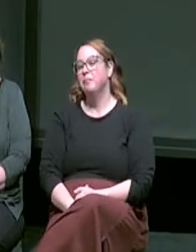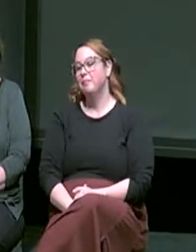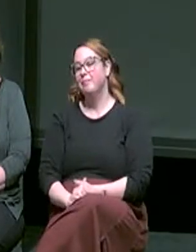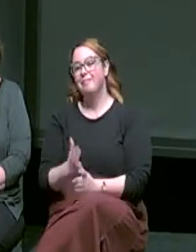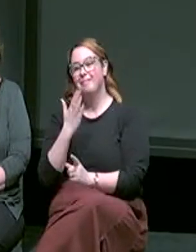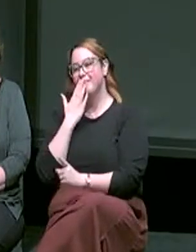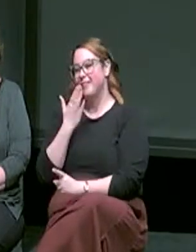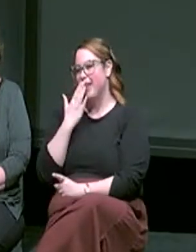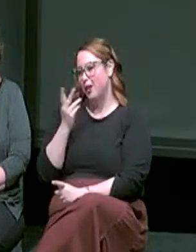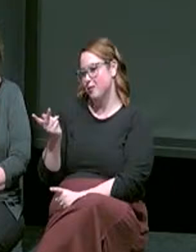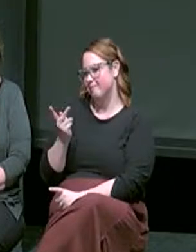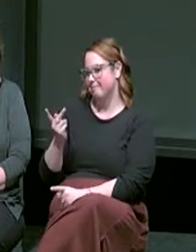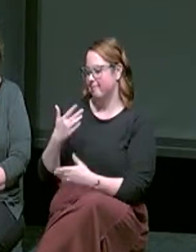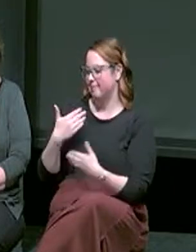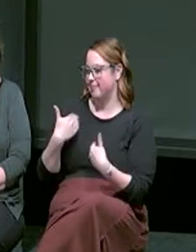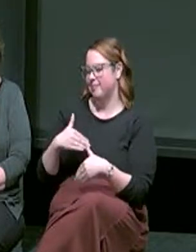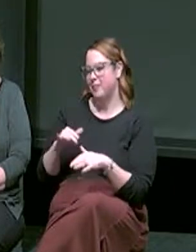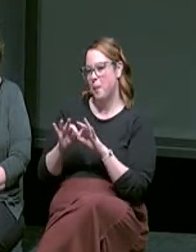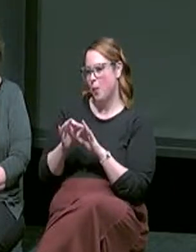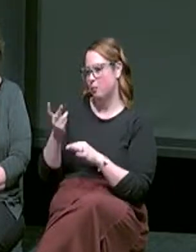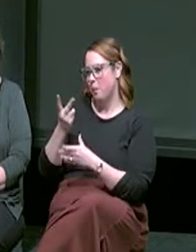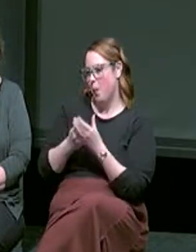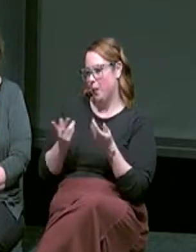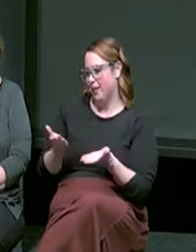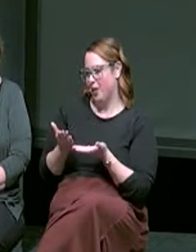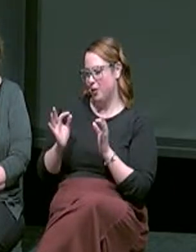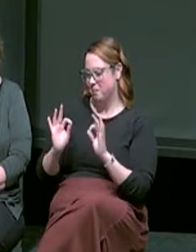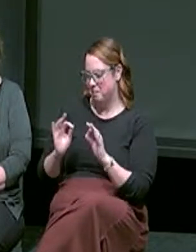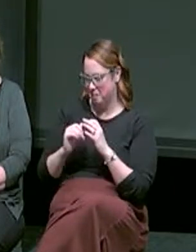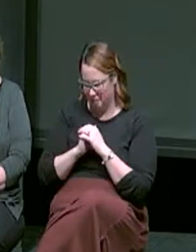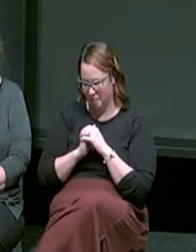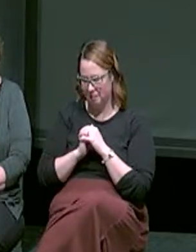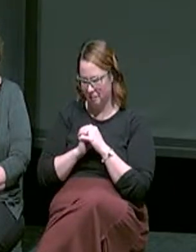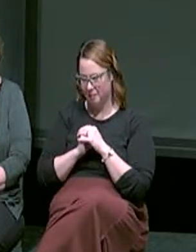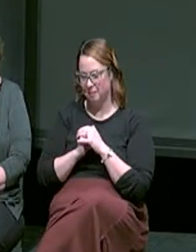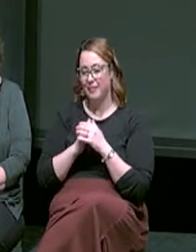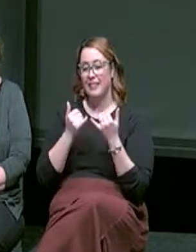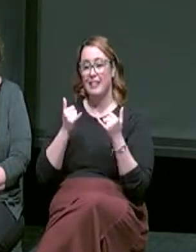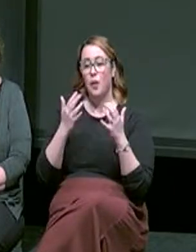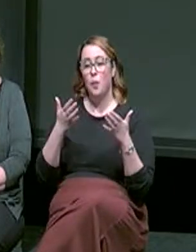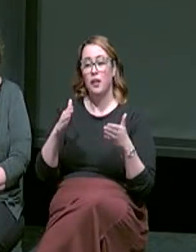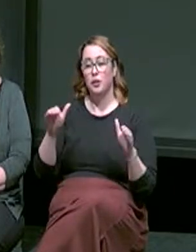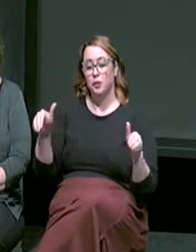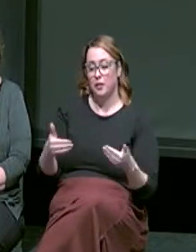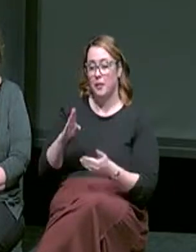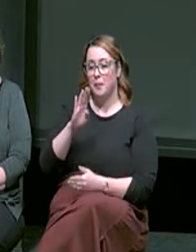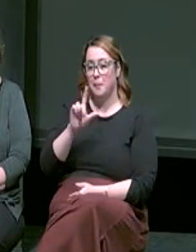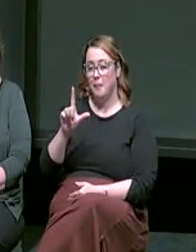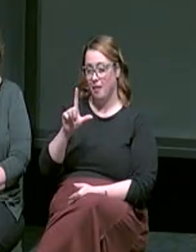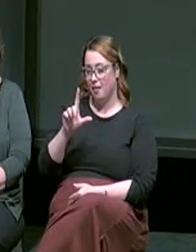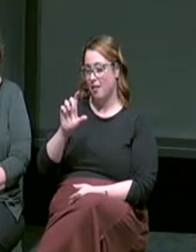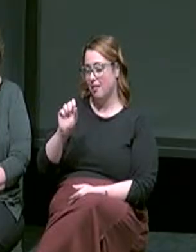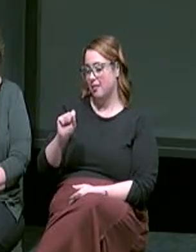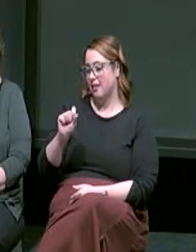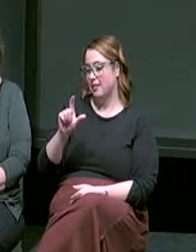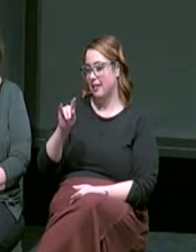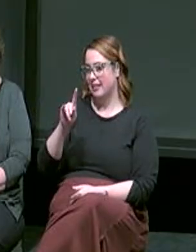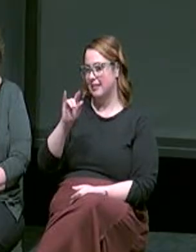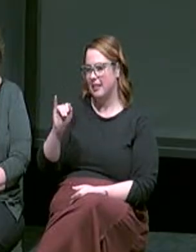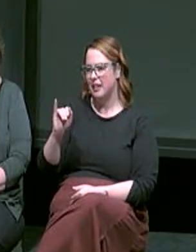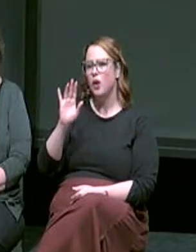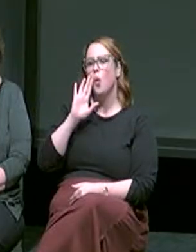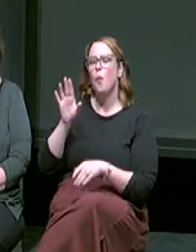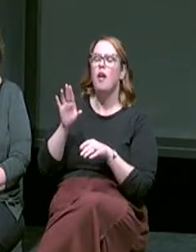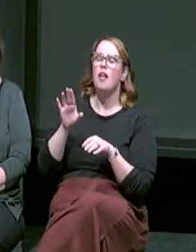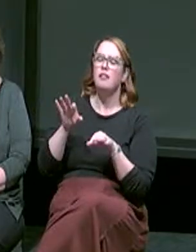Thank you, mayors. It means a lot to us to have you both here. Now I'd like to introduce Bill Zawiski. He's going to talk about sort of a